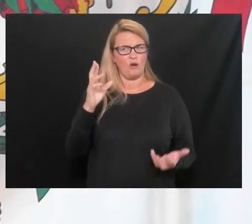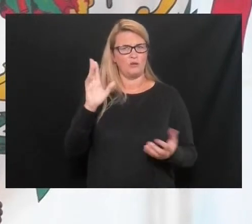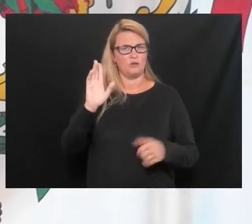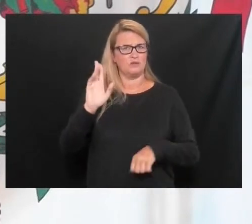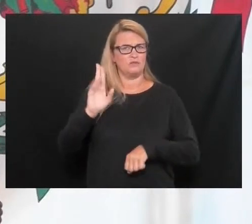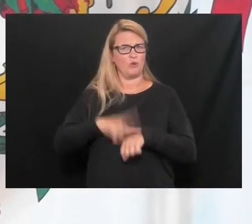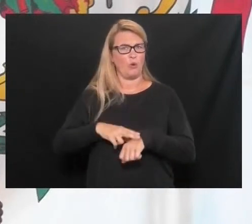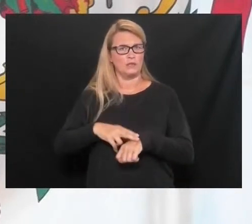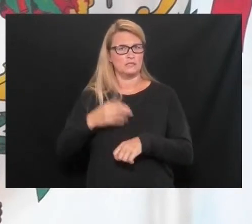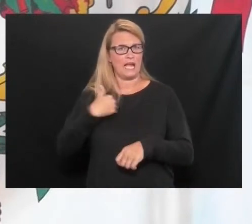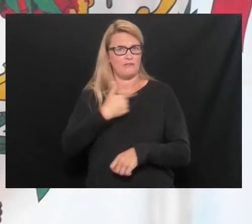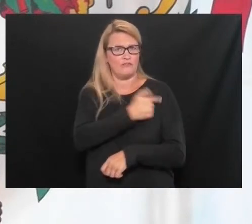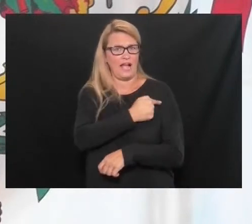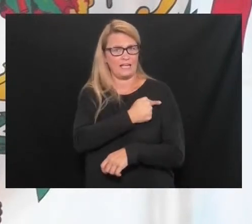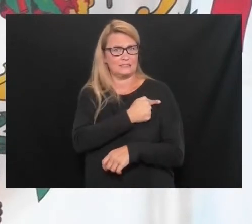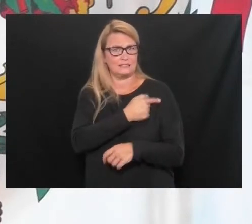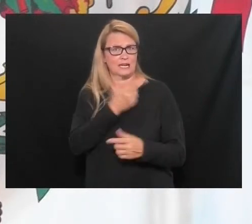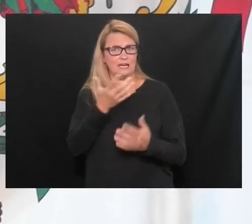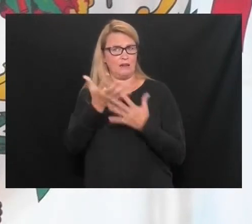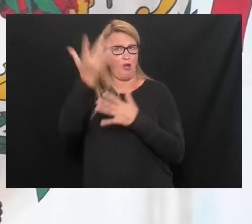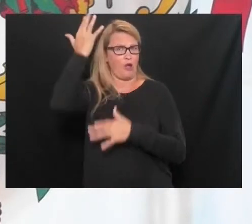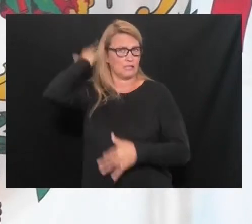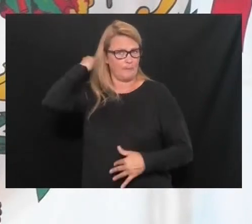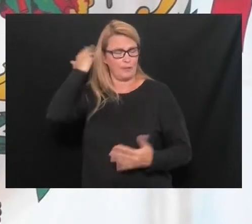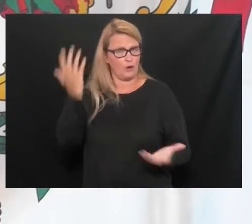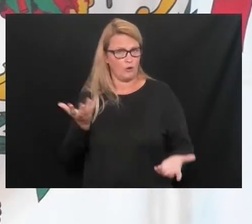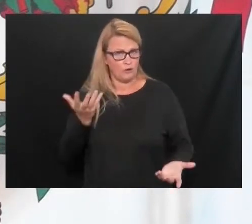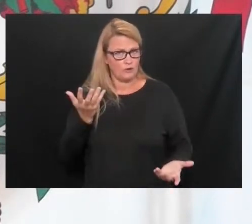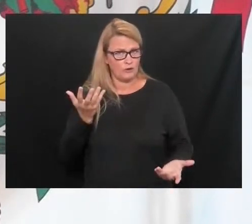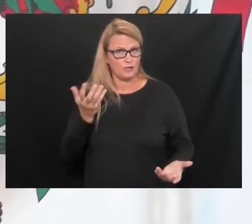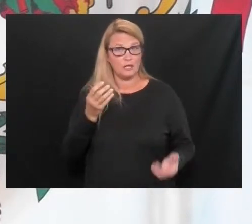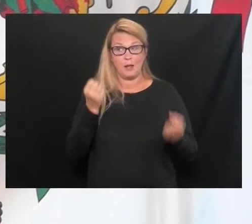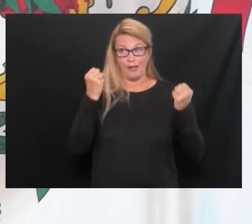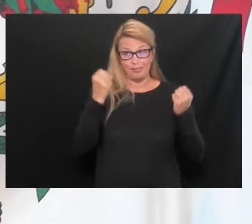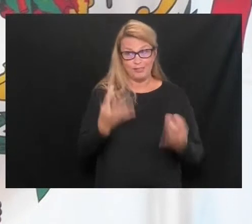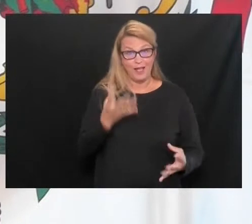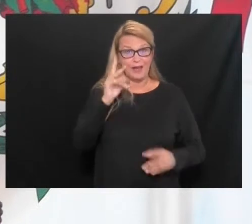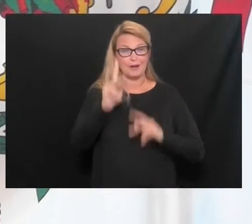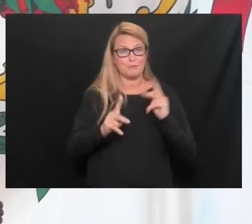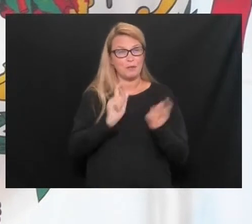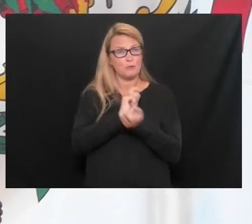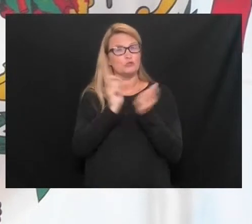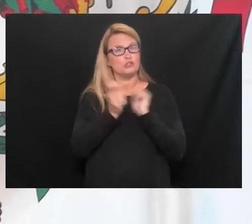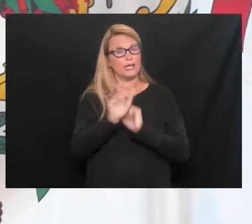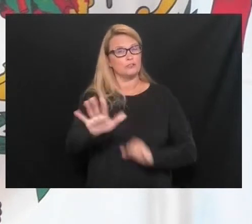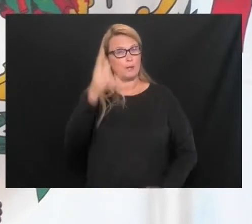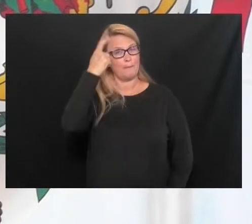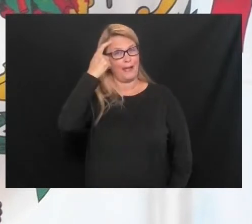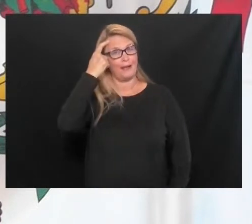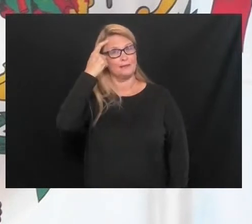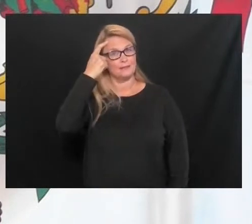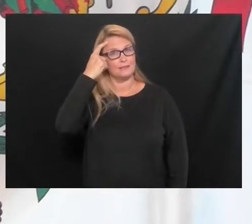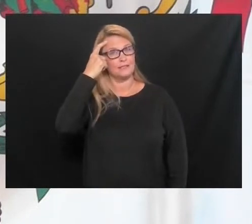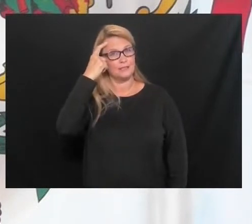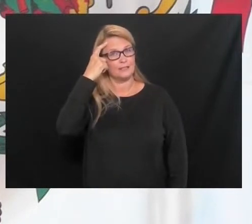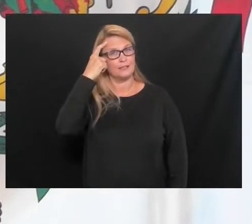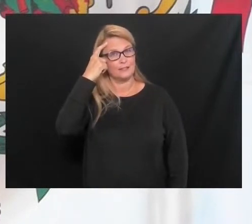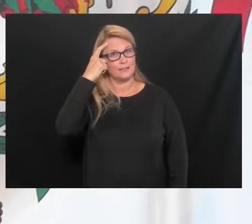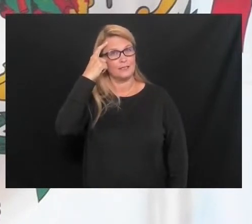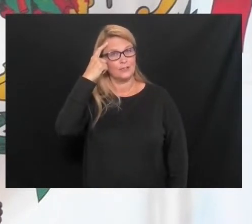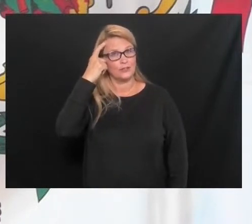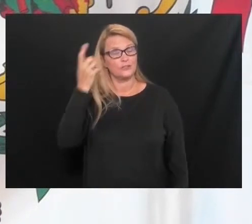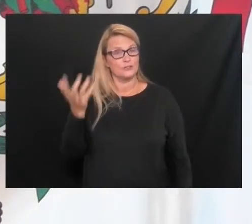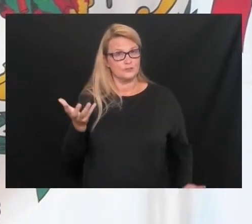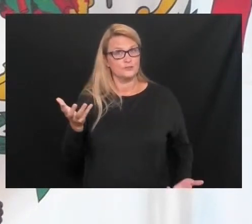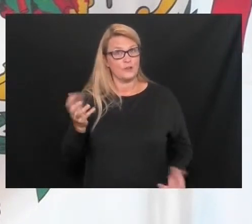I'm sure agree with that. But a bunch of those folks did change their mind. Without any question,